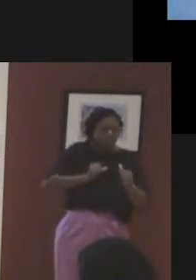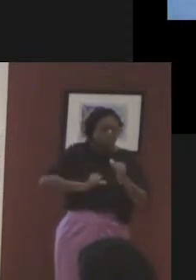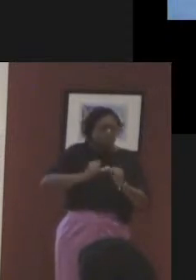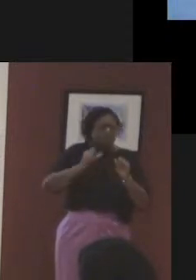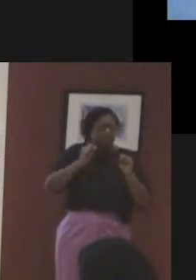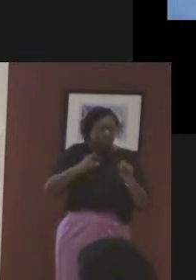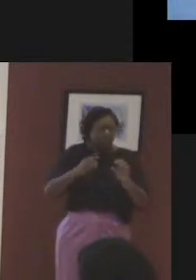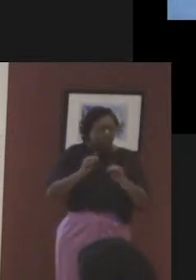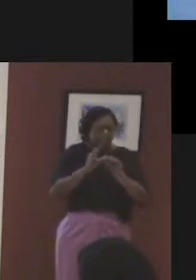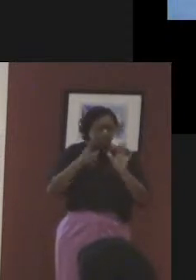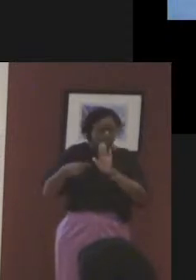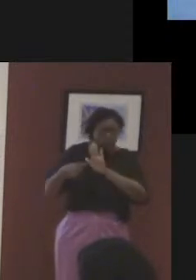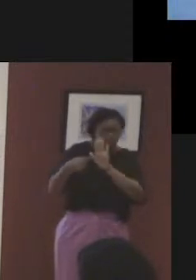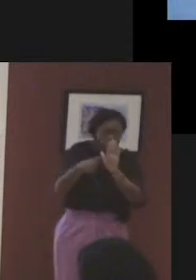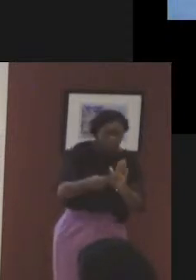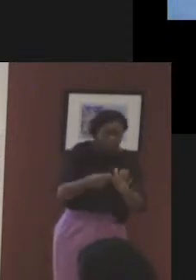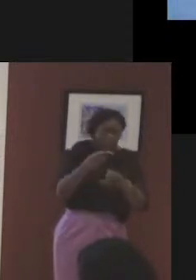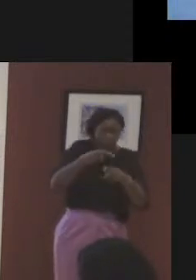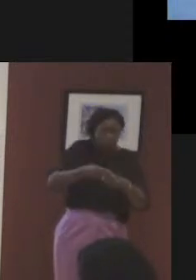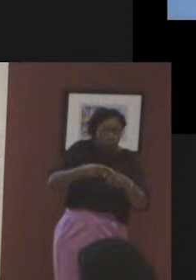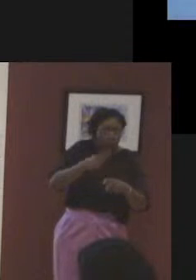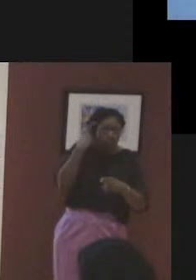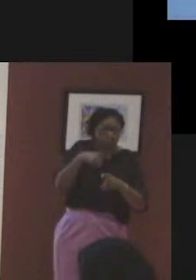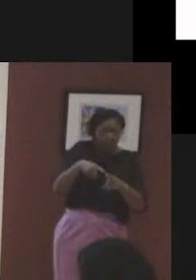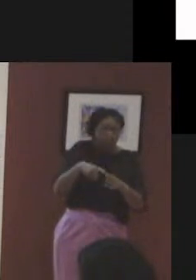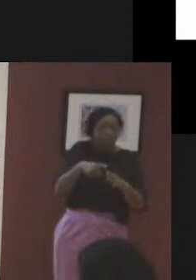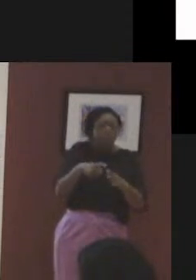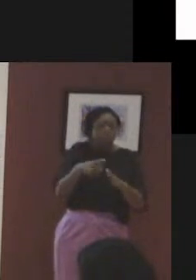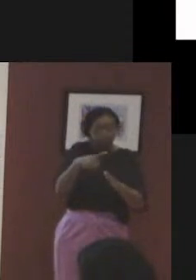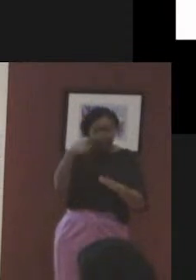weight of stereotype.